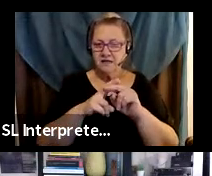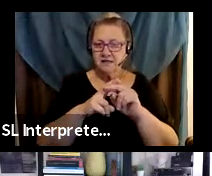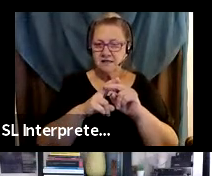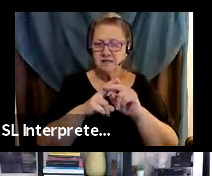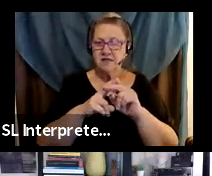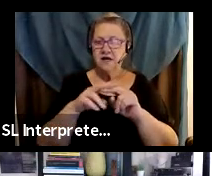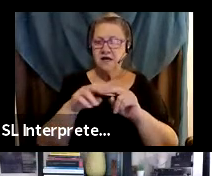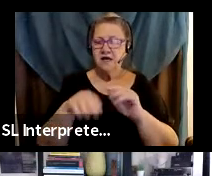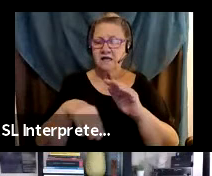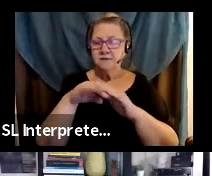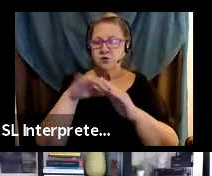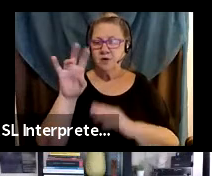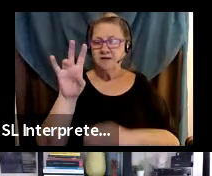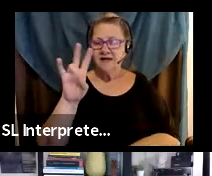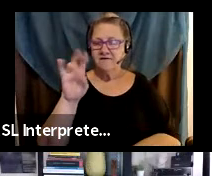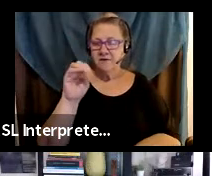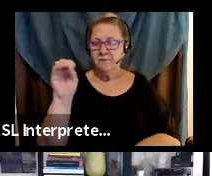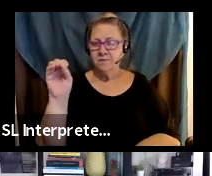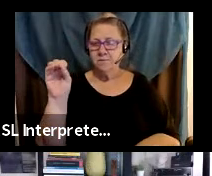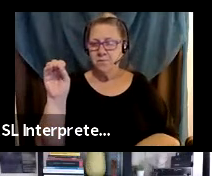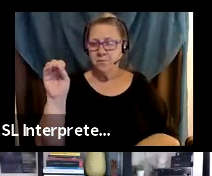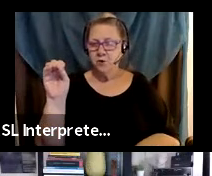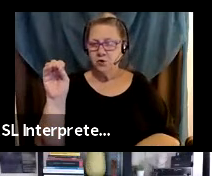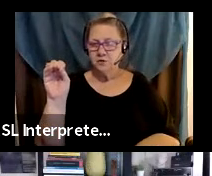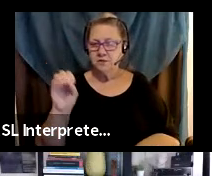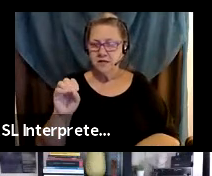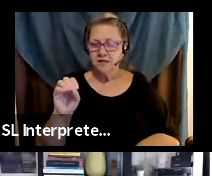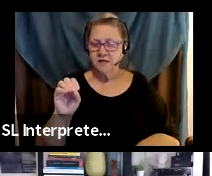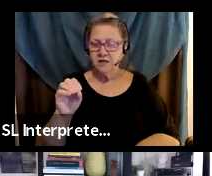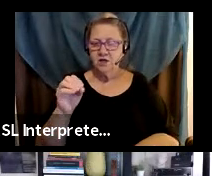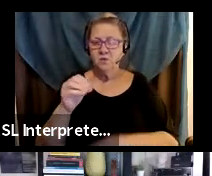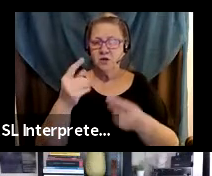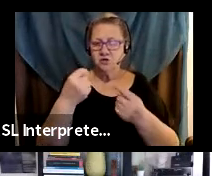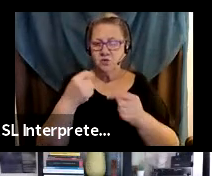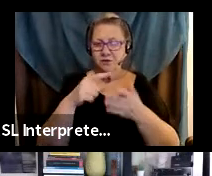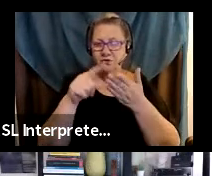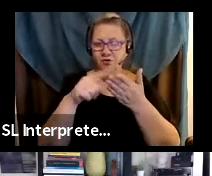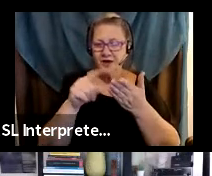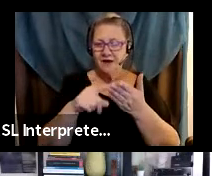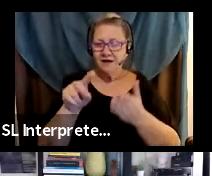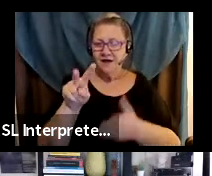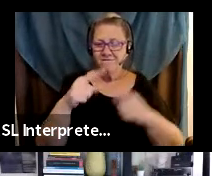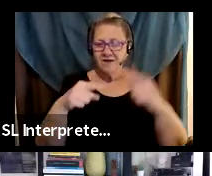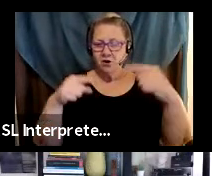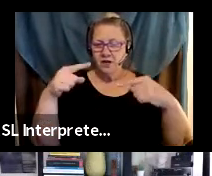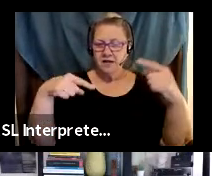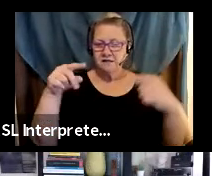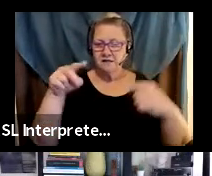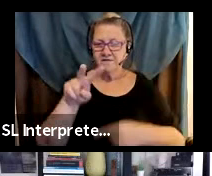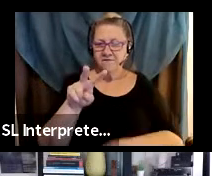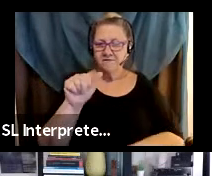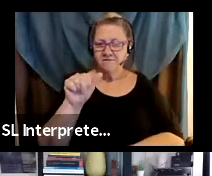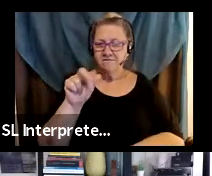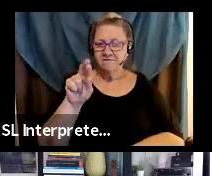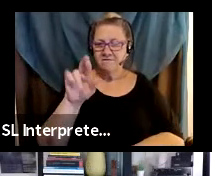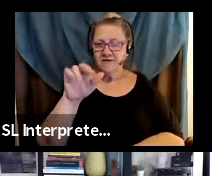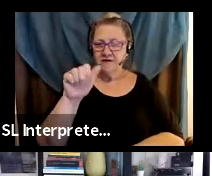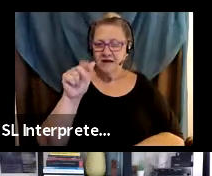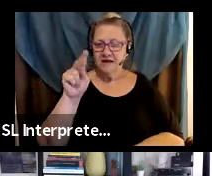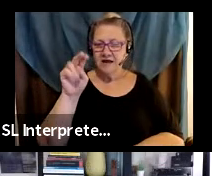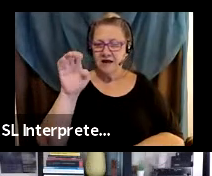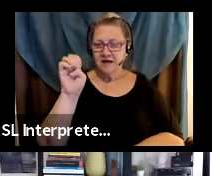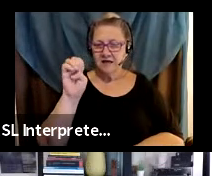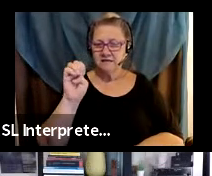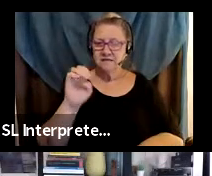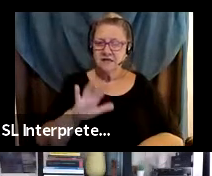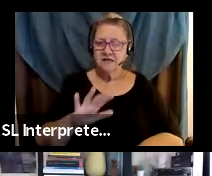about 7% of the cases we're sequencing to look at variants. And again, we're seeing an increase in the B117 UK variant. It's getting close to 10%